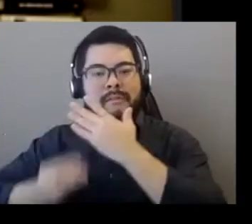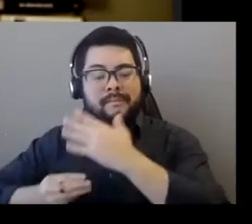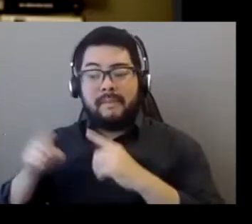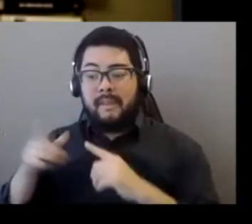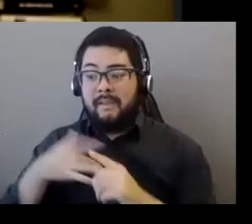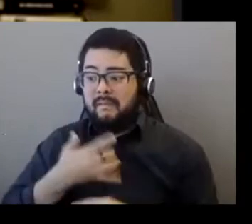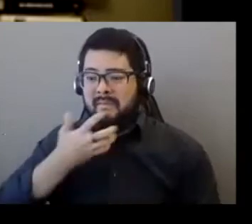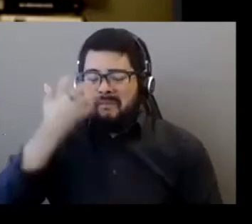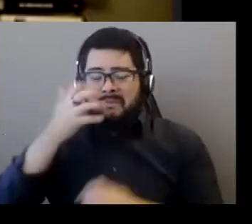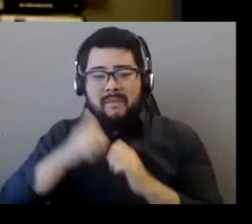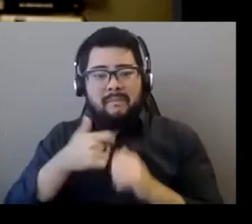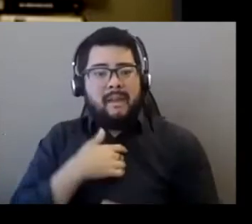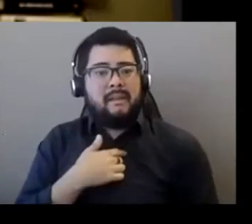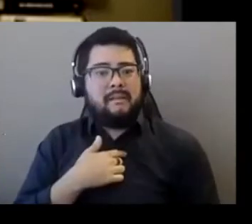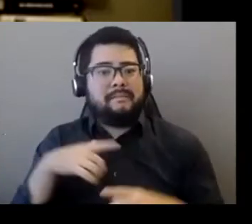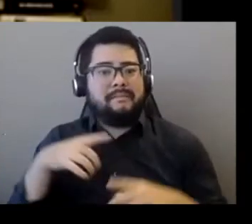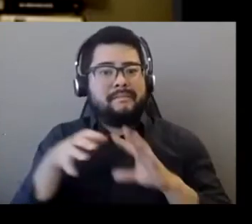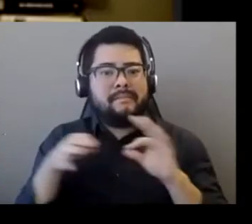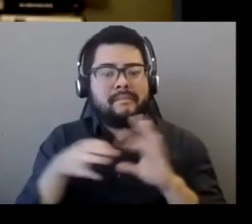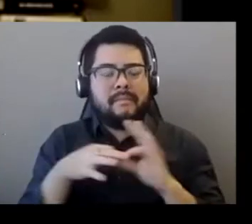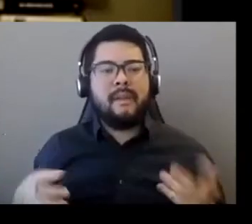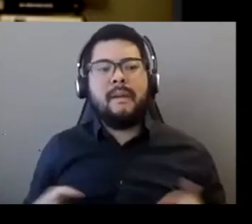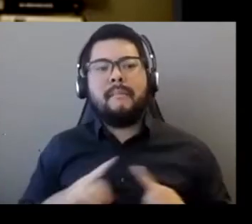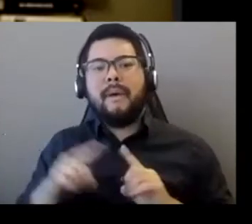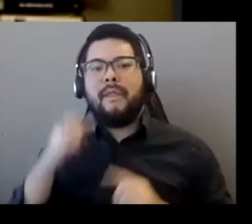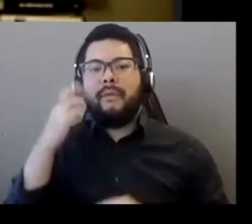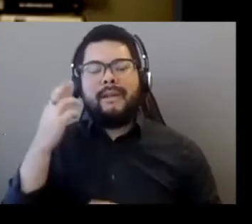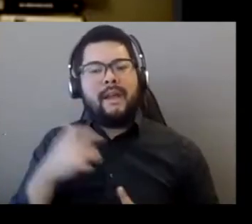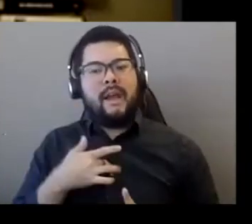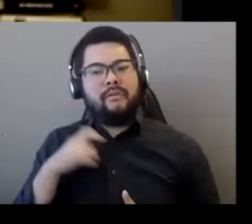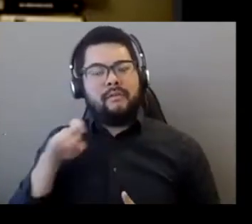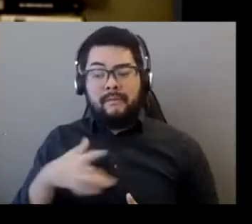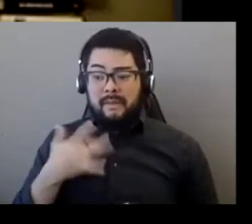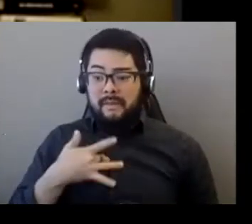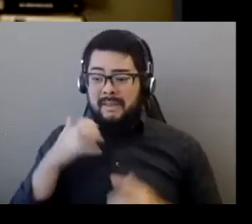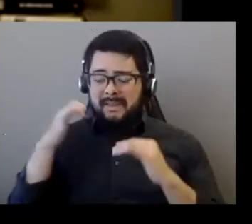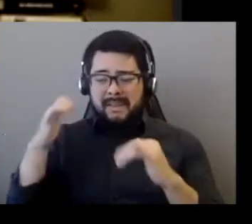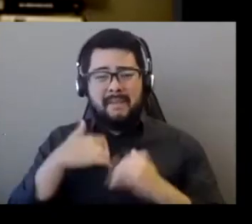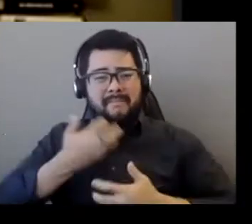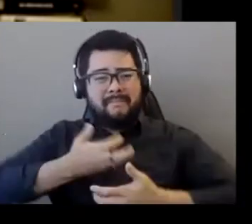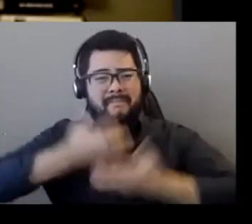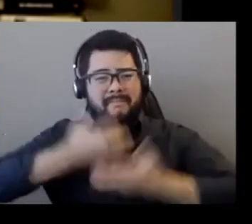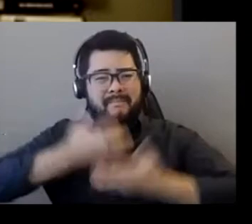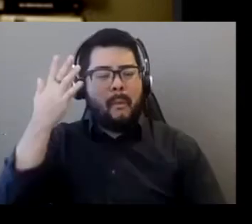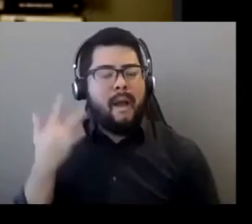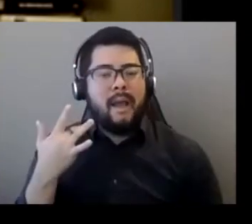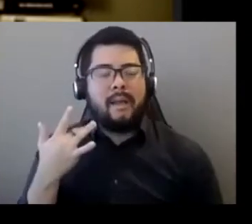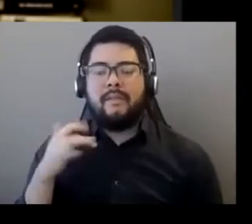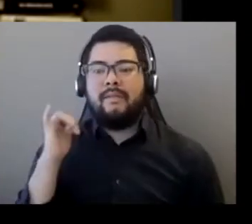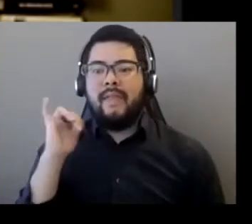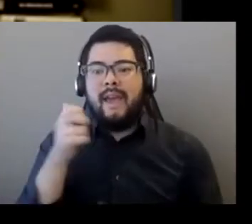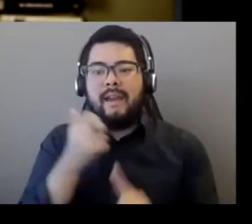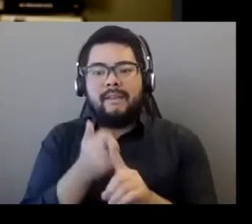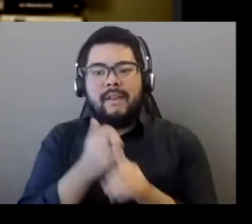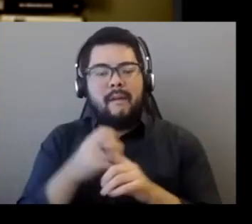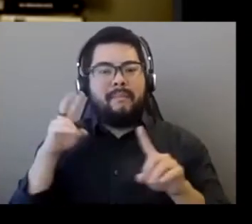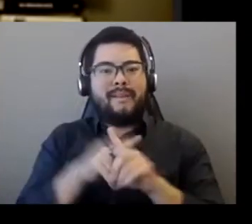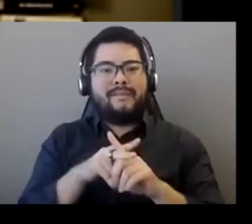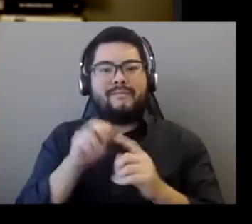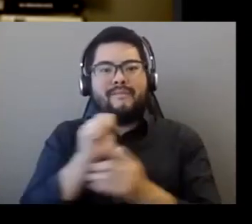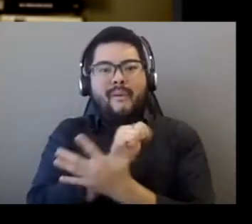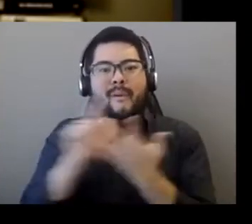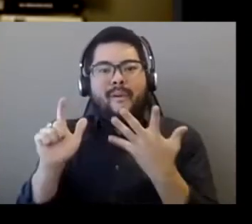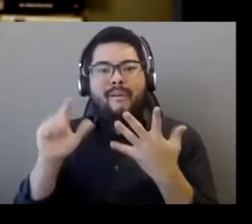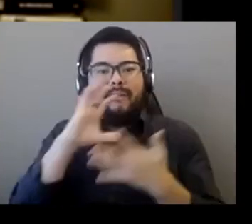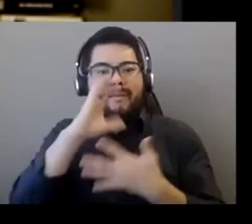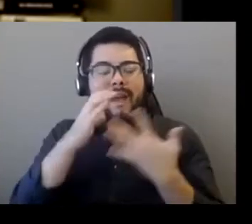know, and then why should I be outraged by this? This is a class struggle of ideas. You know, I said things that are